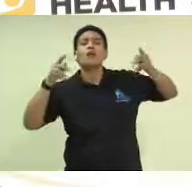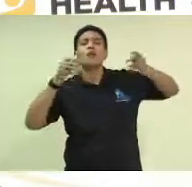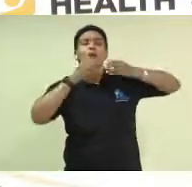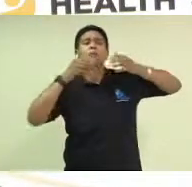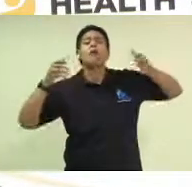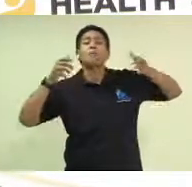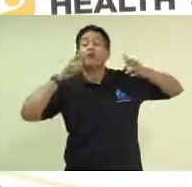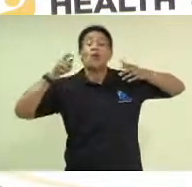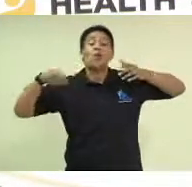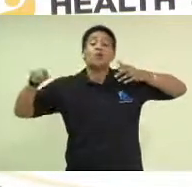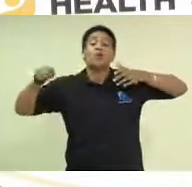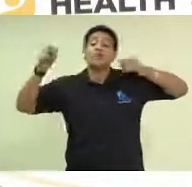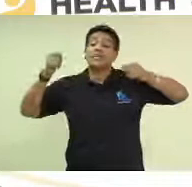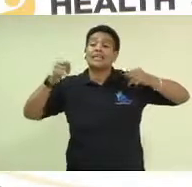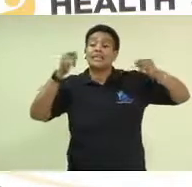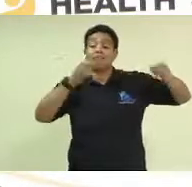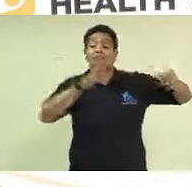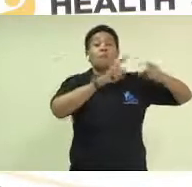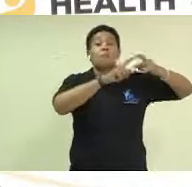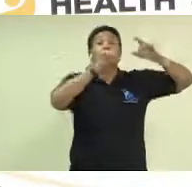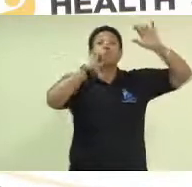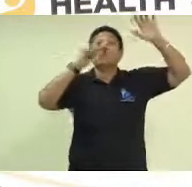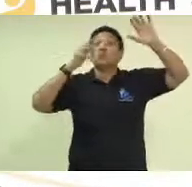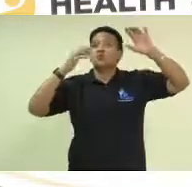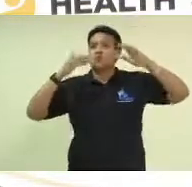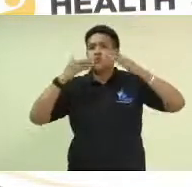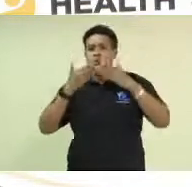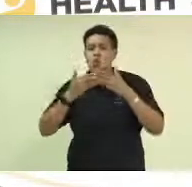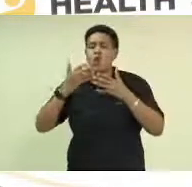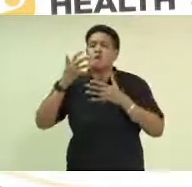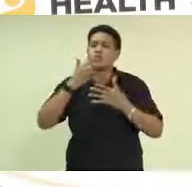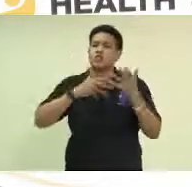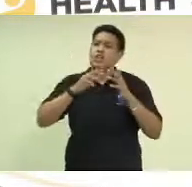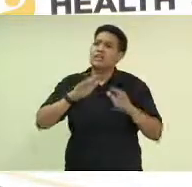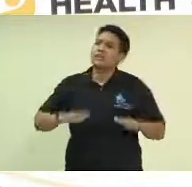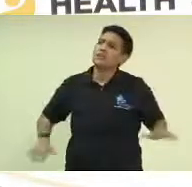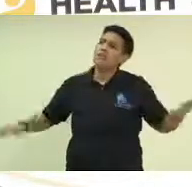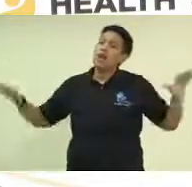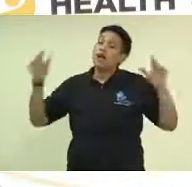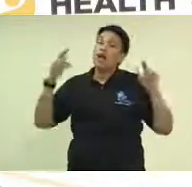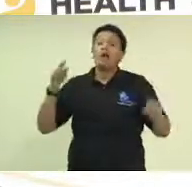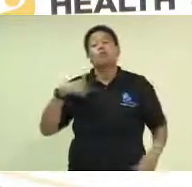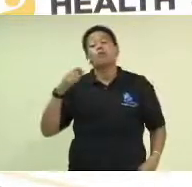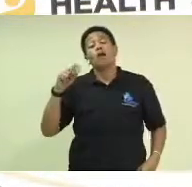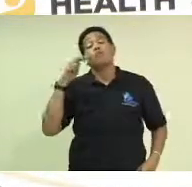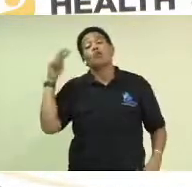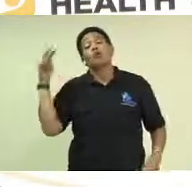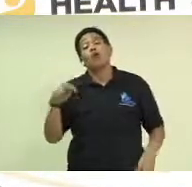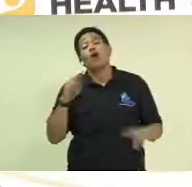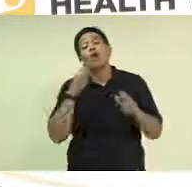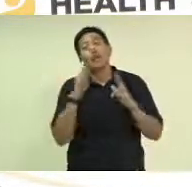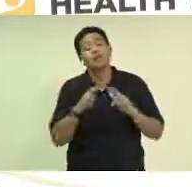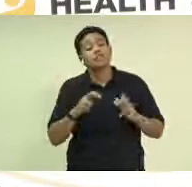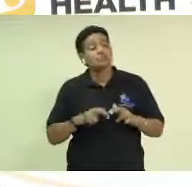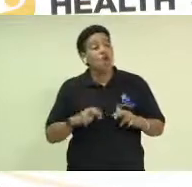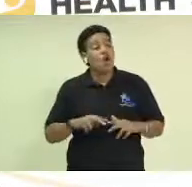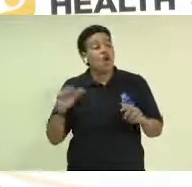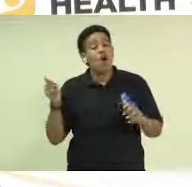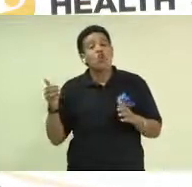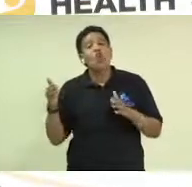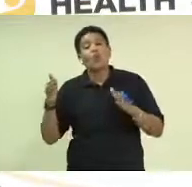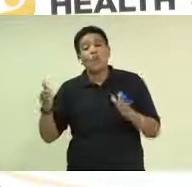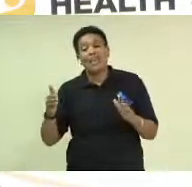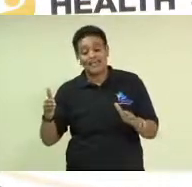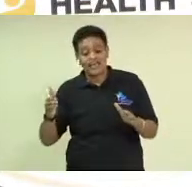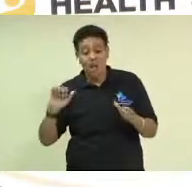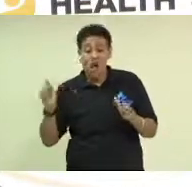those individuals, but to the greater good of the society, then we will have to look at exploring other means,